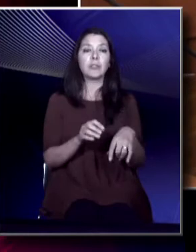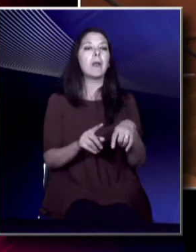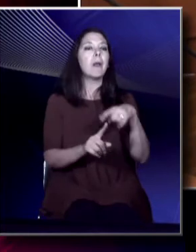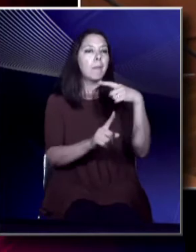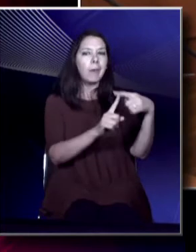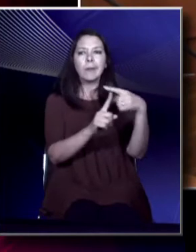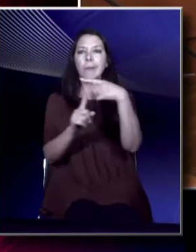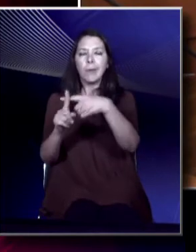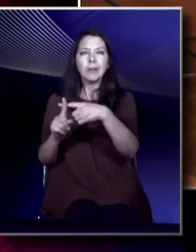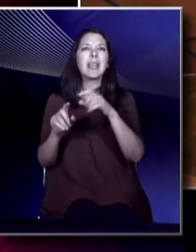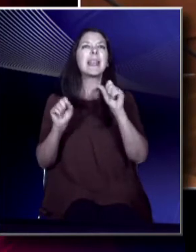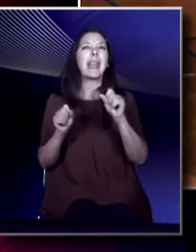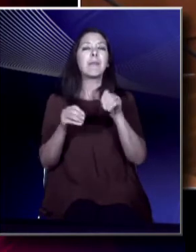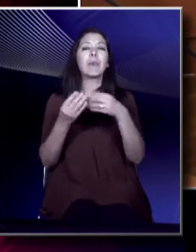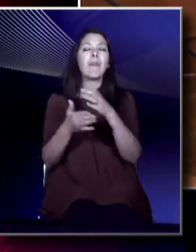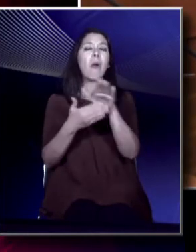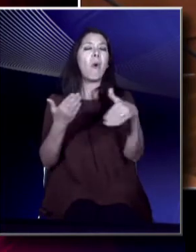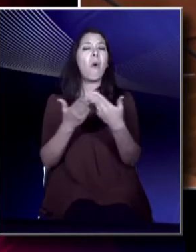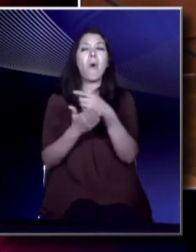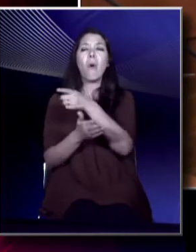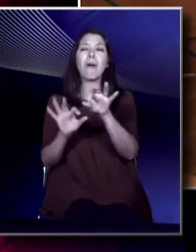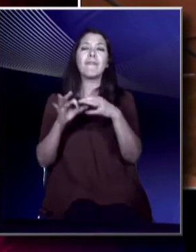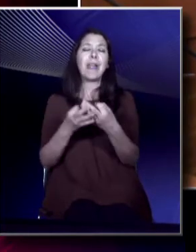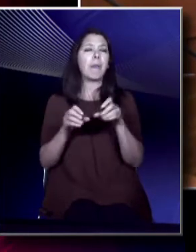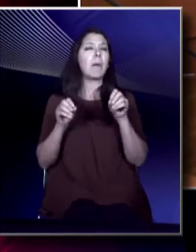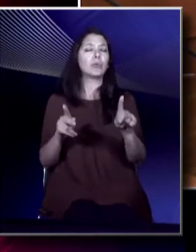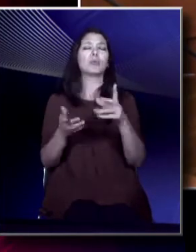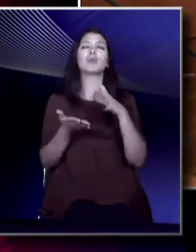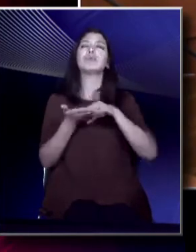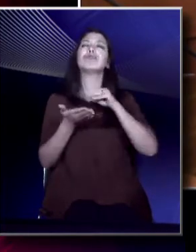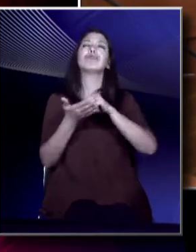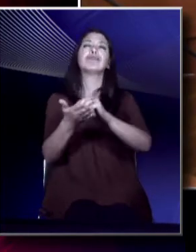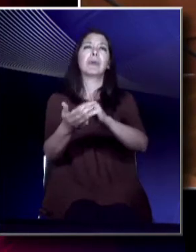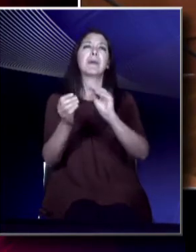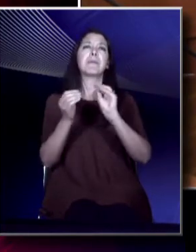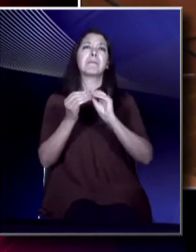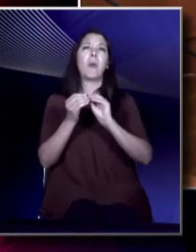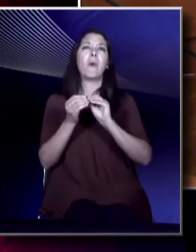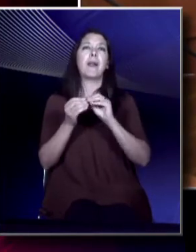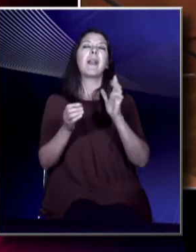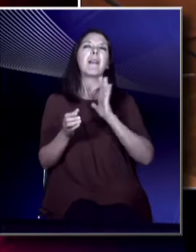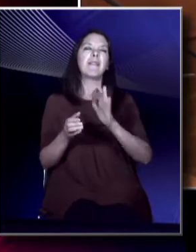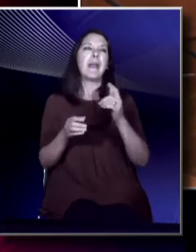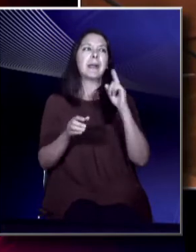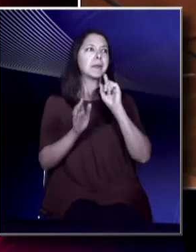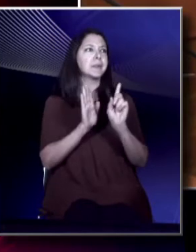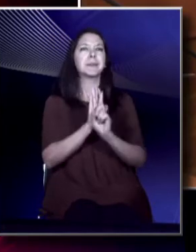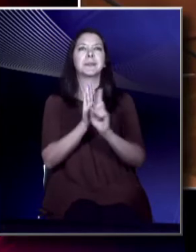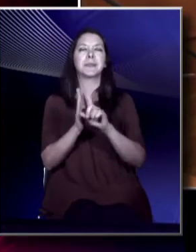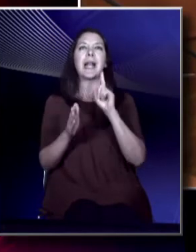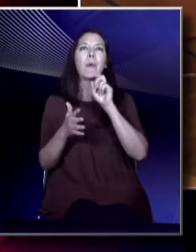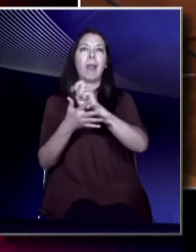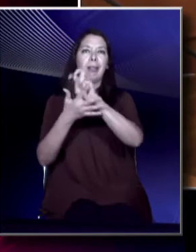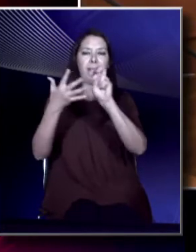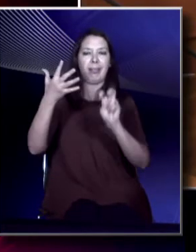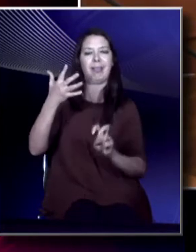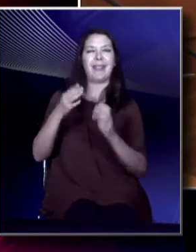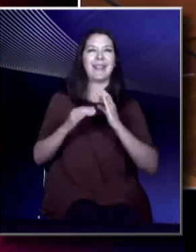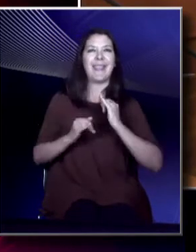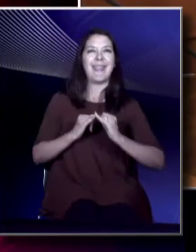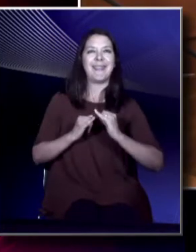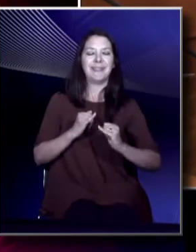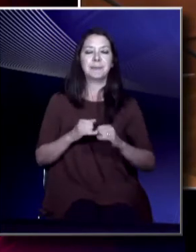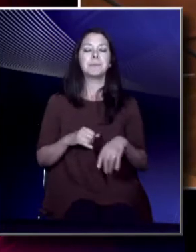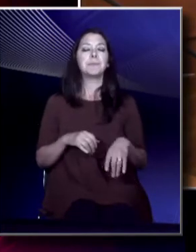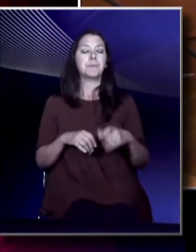an opportunity for all families to learn more. I'll jump to the end. In my humble opinion, it is extremely